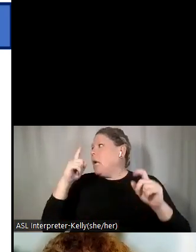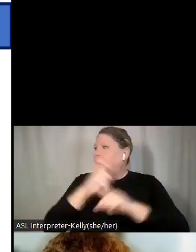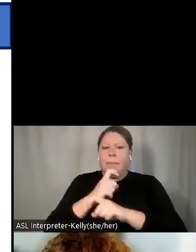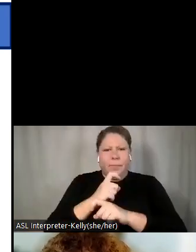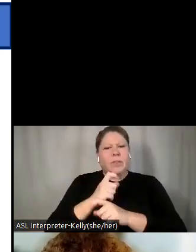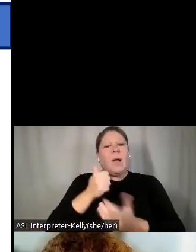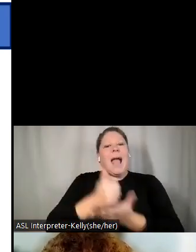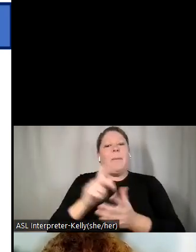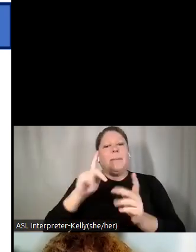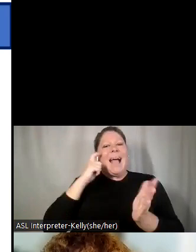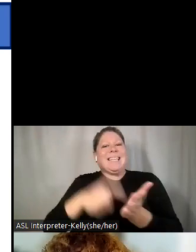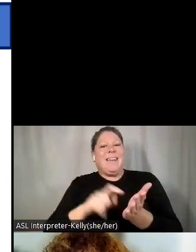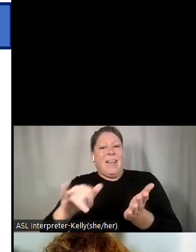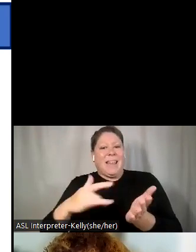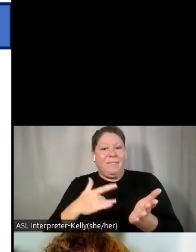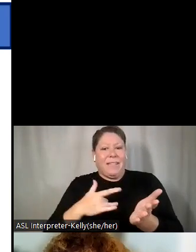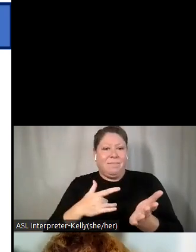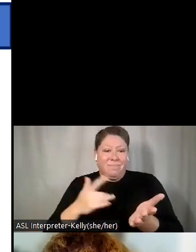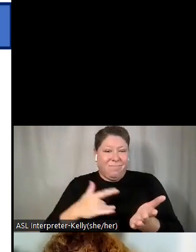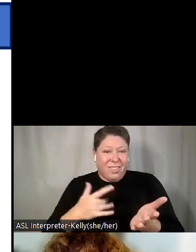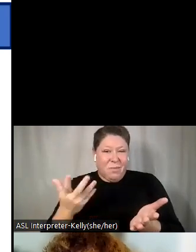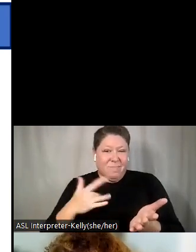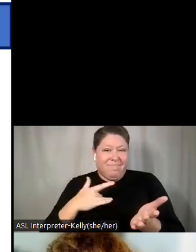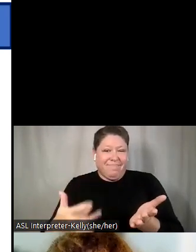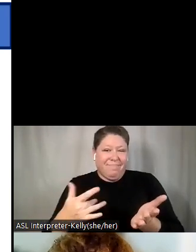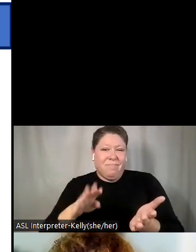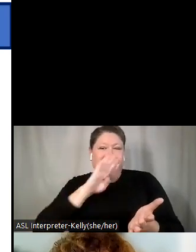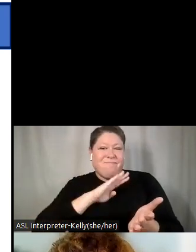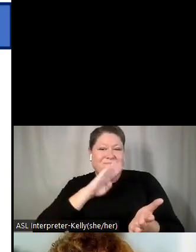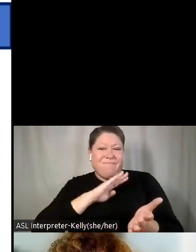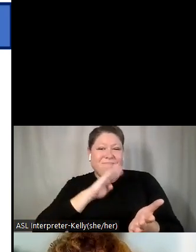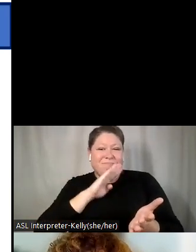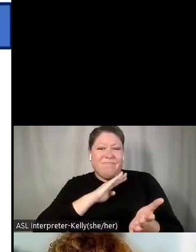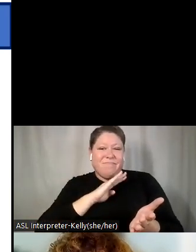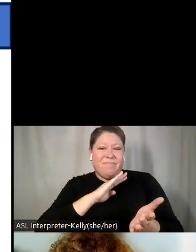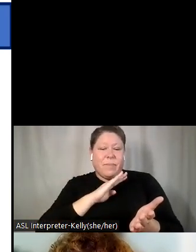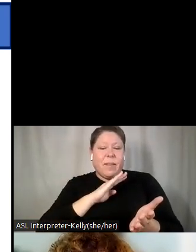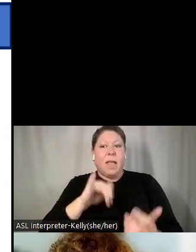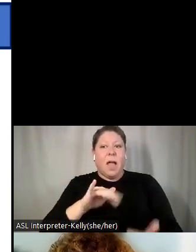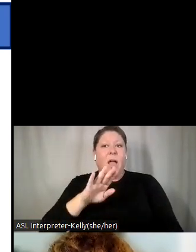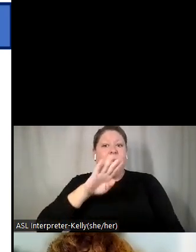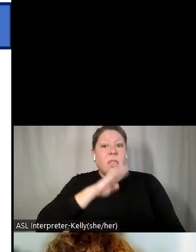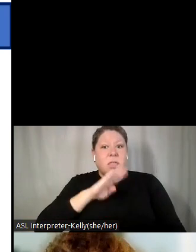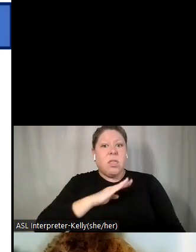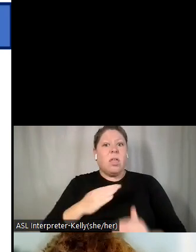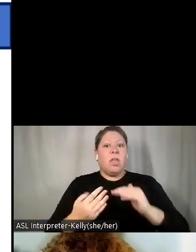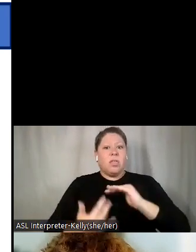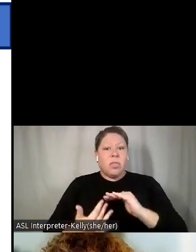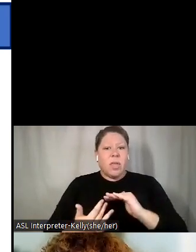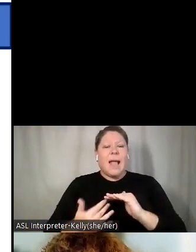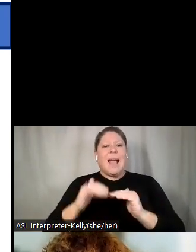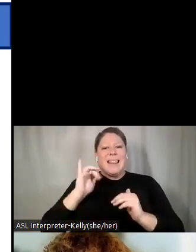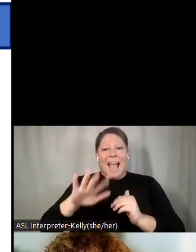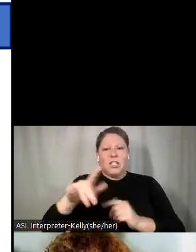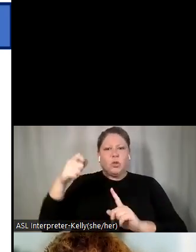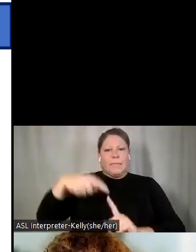is often frustration, and that's really the feeling, that's your signal that something is happening here that could be improved upon. And so